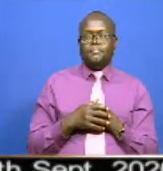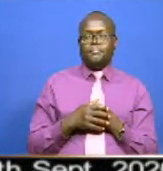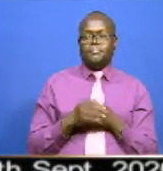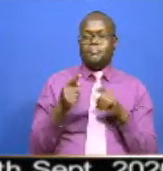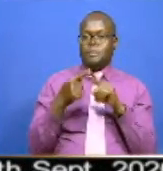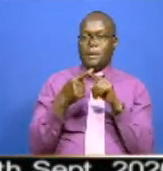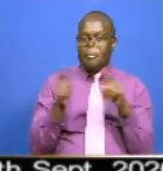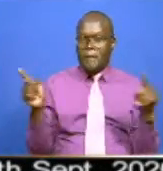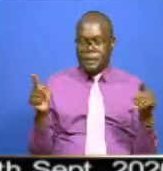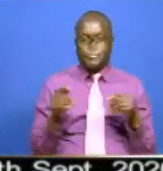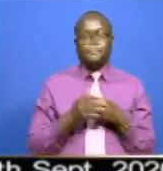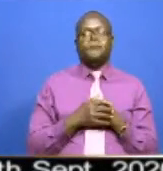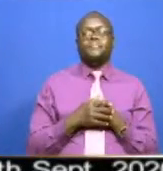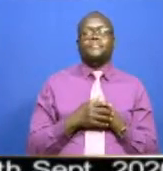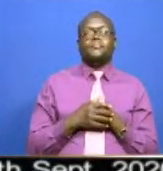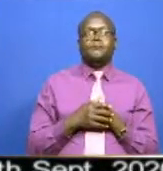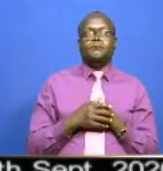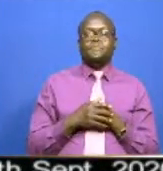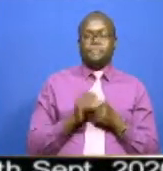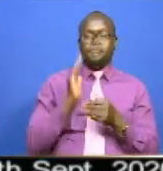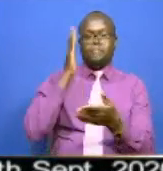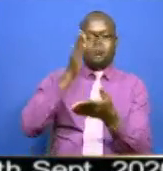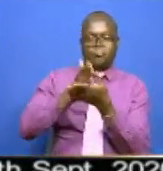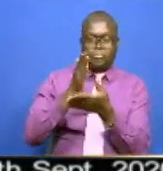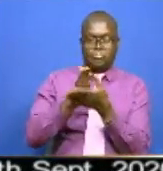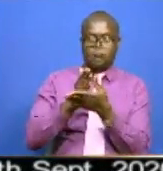But indeed,